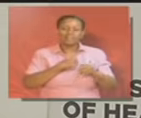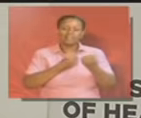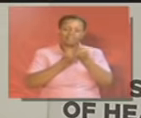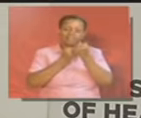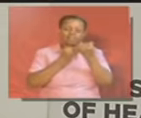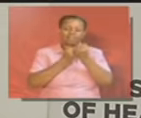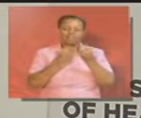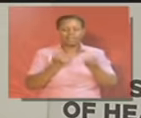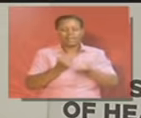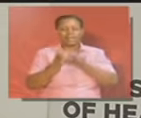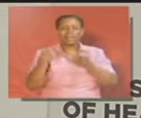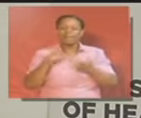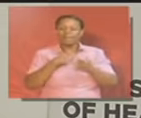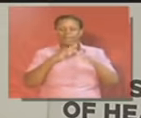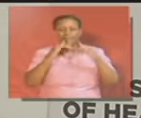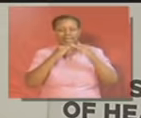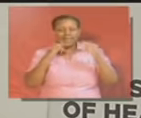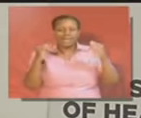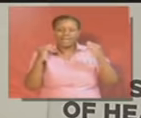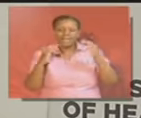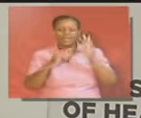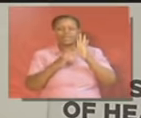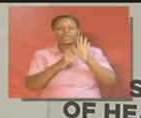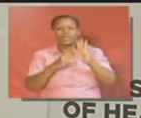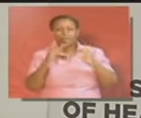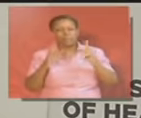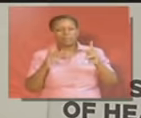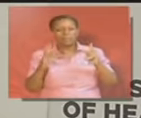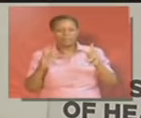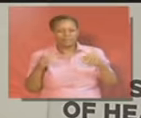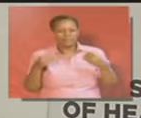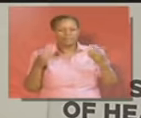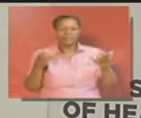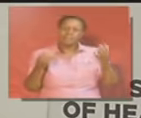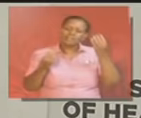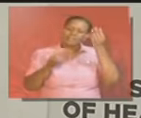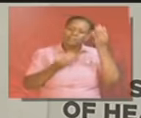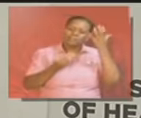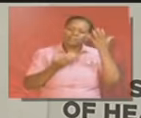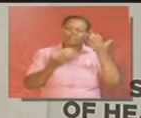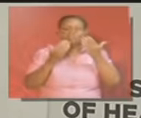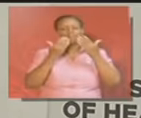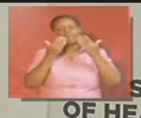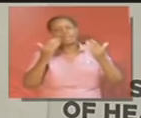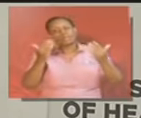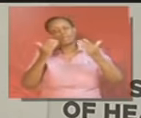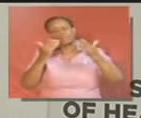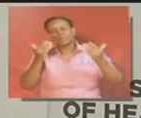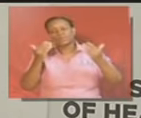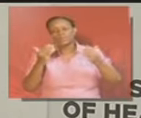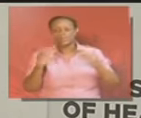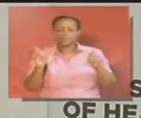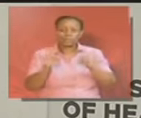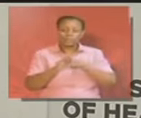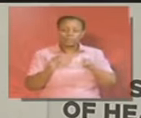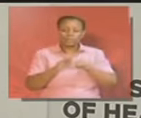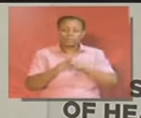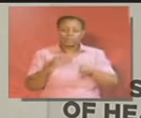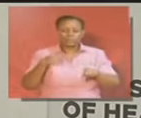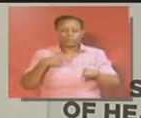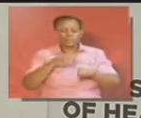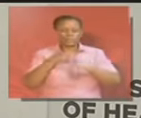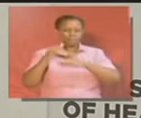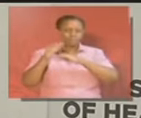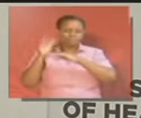And all staff text, our all staff text system, we have been communicating COVID vaccine messages to our